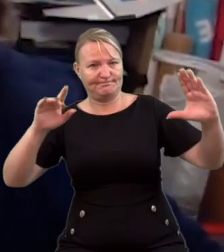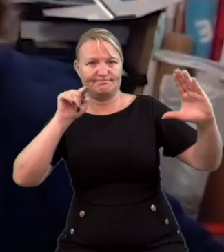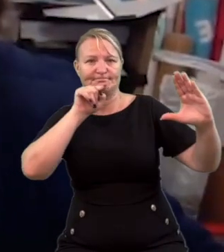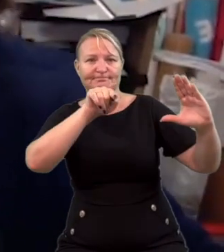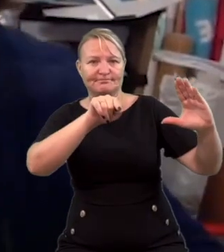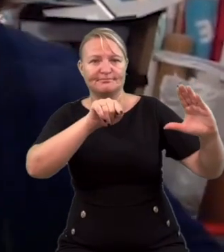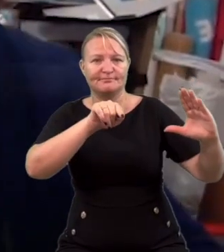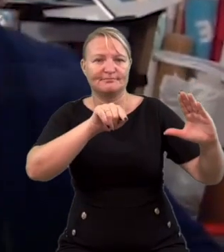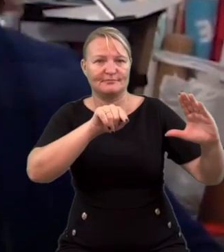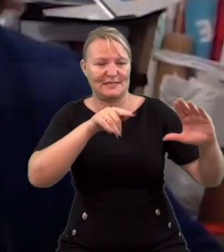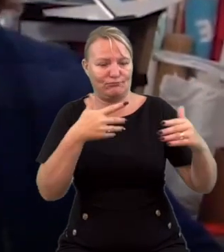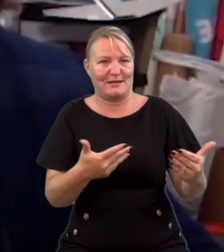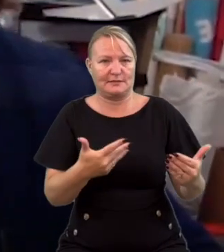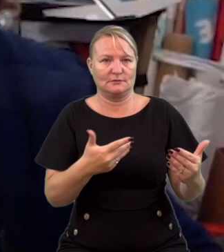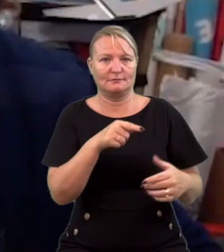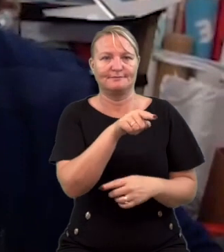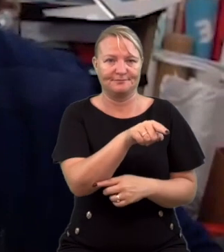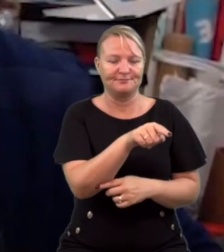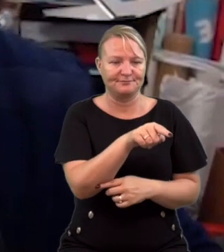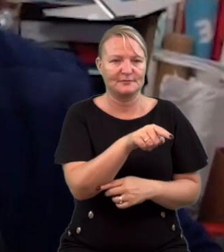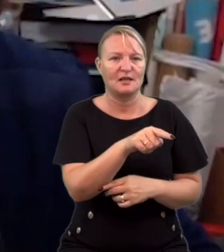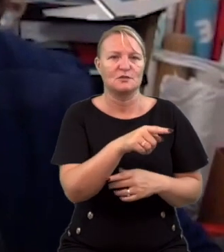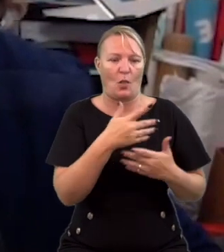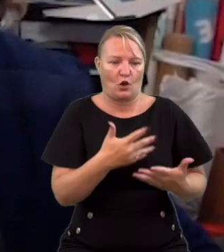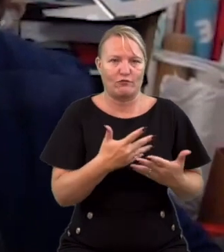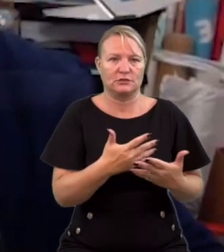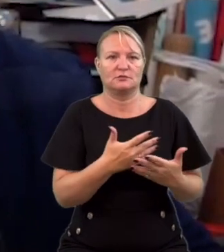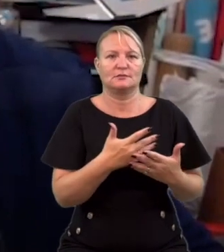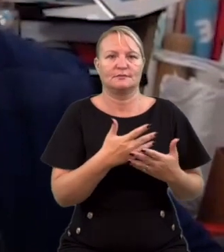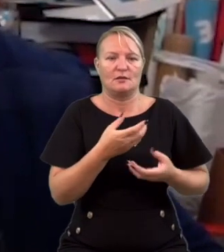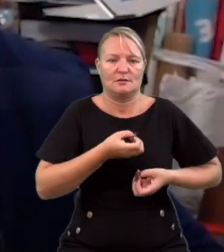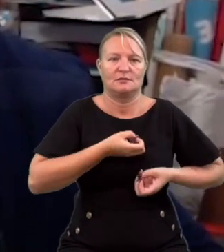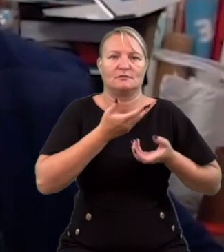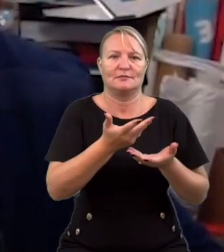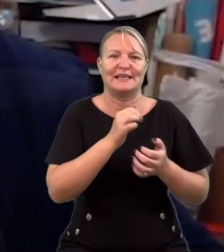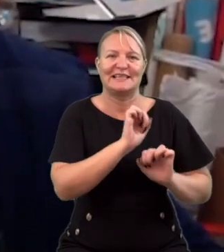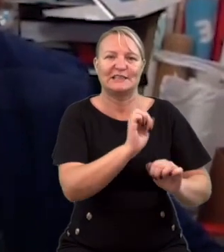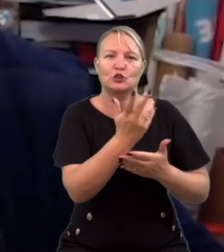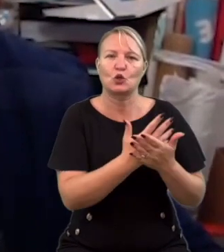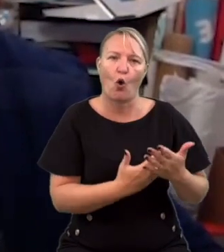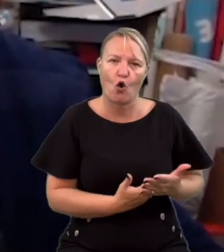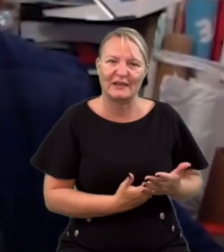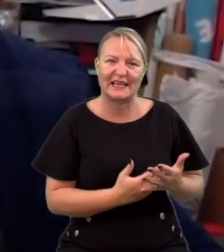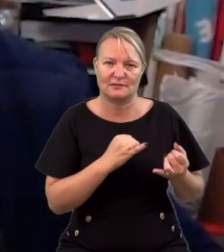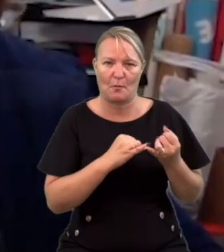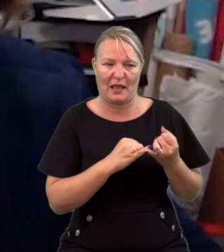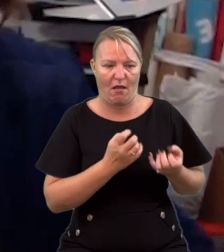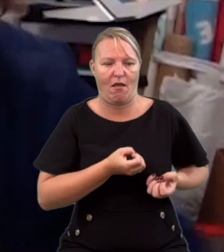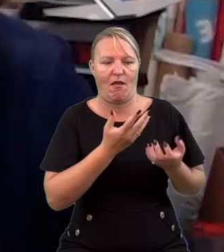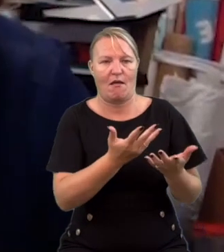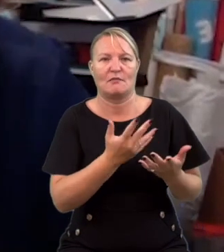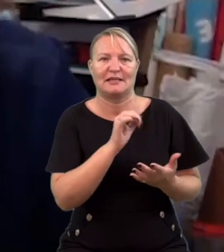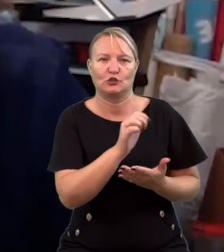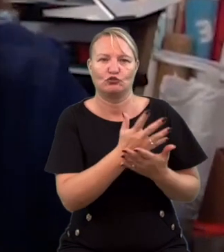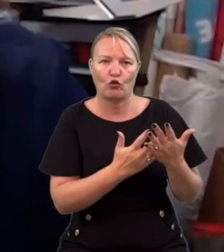of the primary image, in a way, is the present day. is the moment of the storytelling where Subi is telling